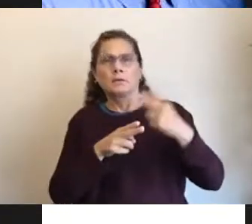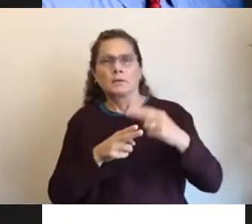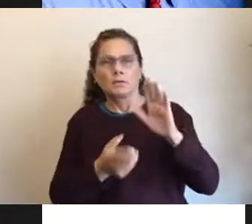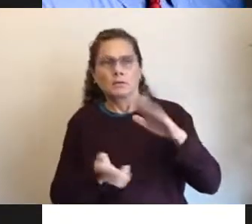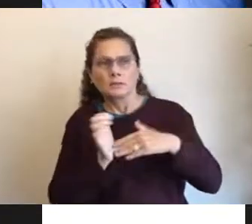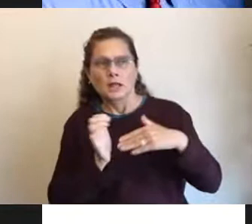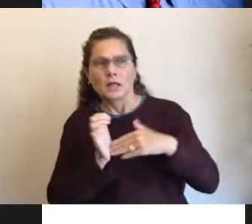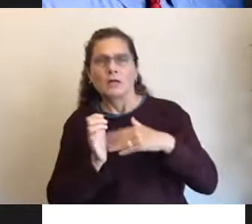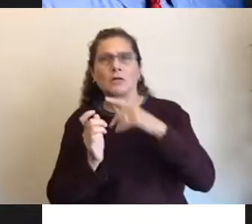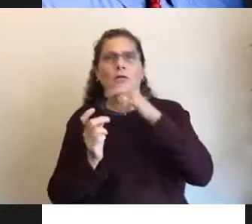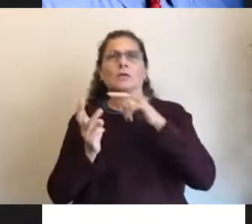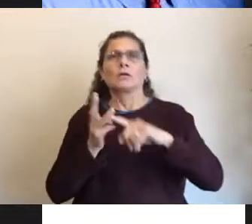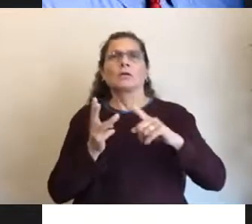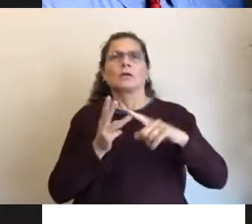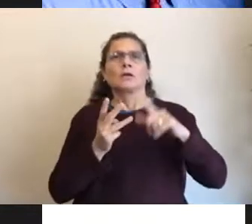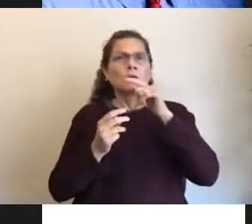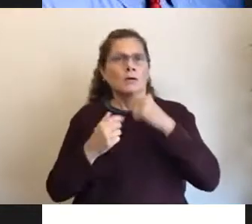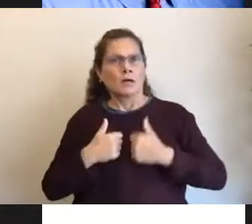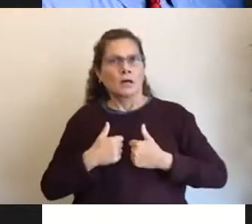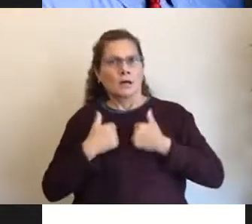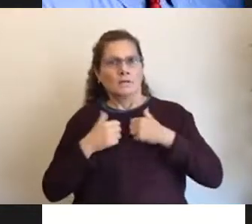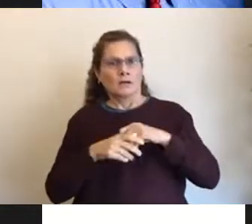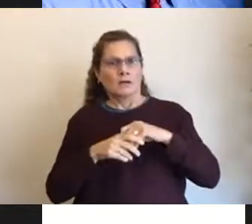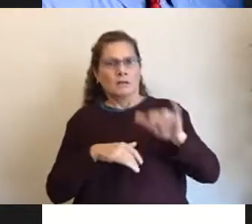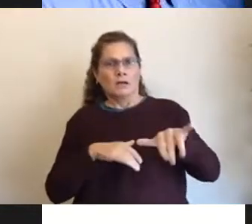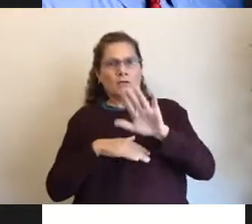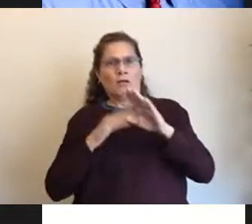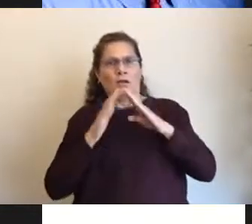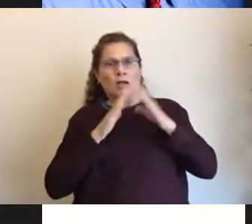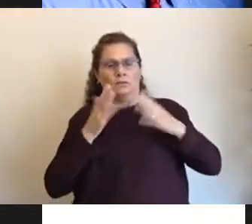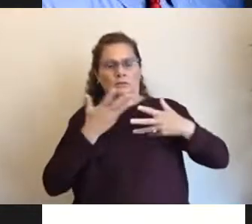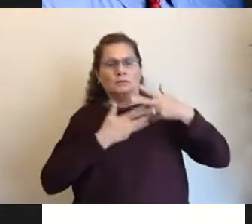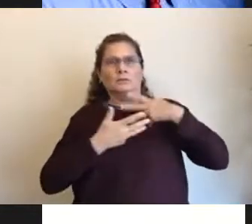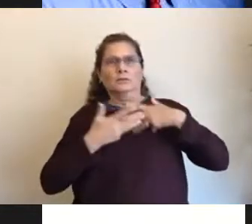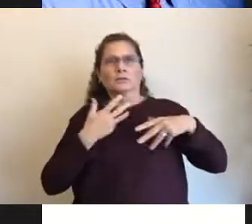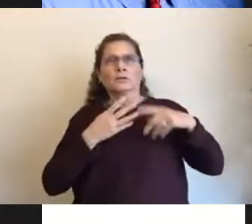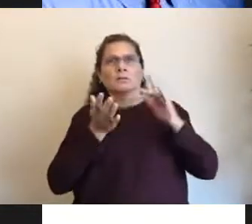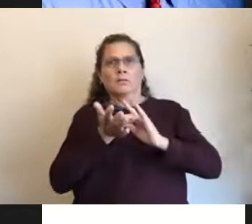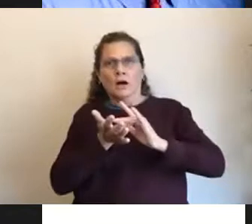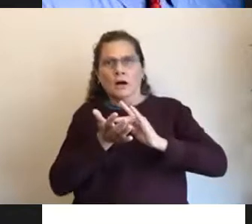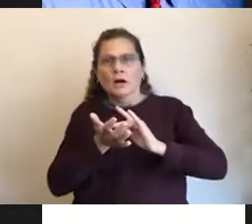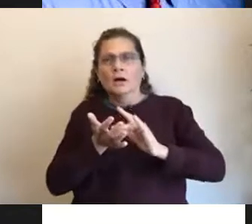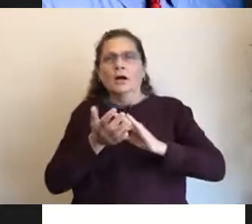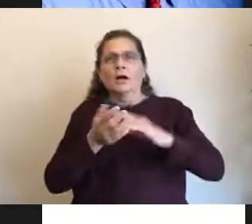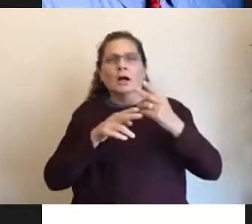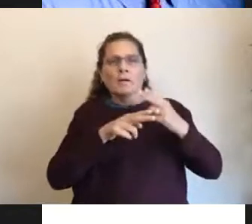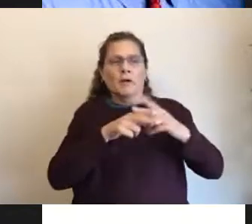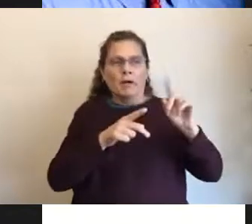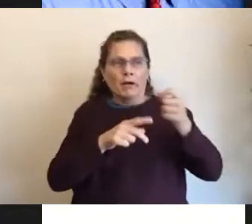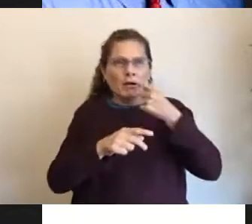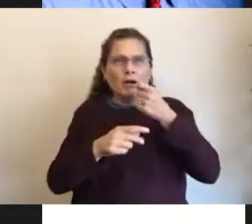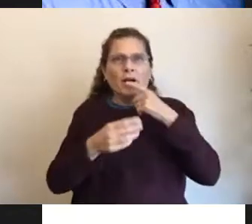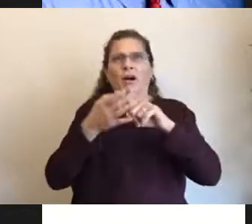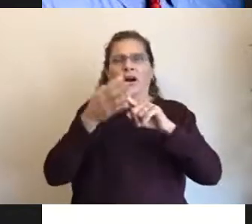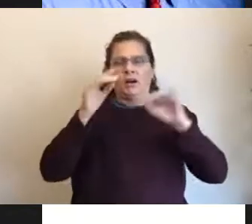and prescriptions. The next thing I want to talk about is what benefits are available.